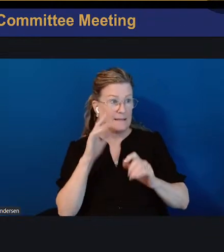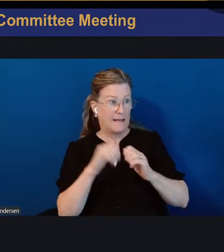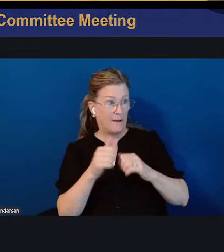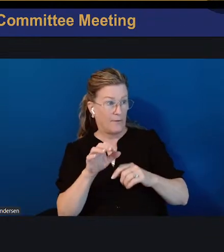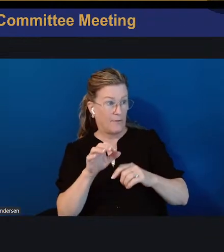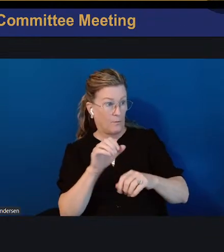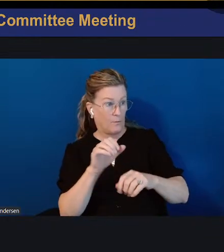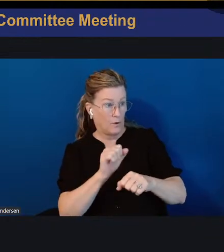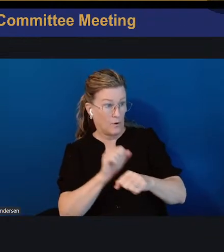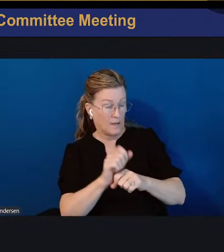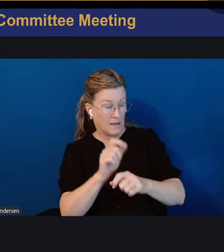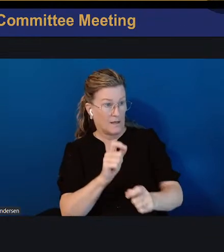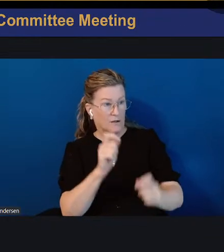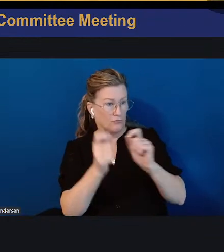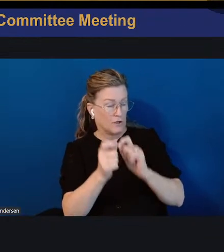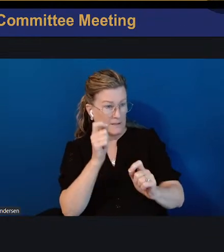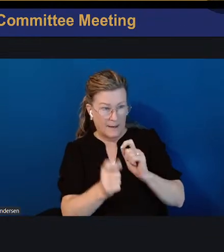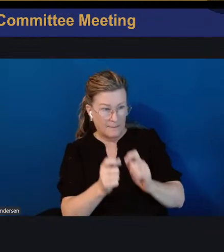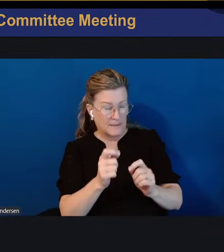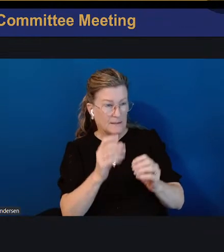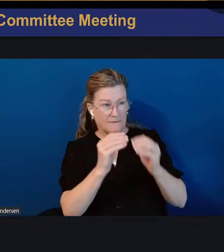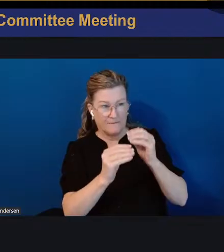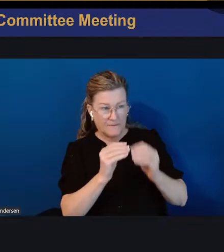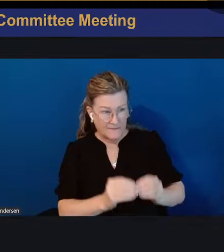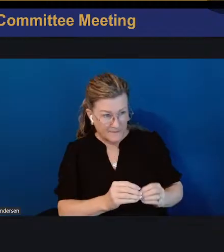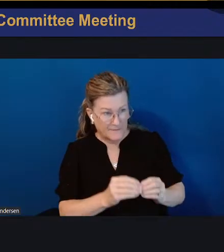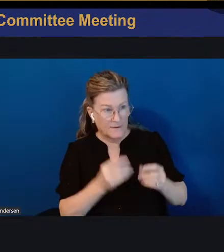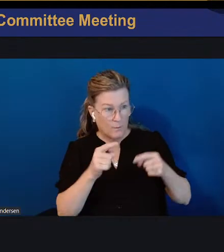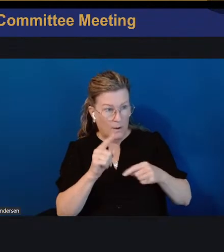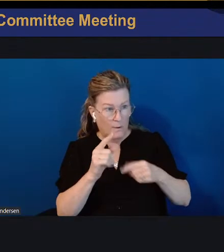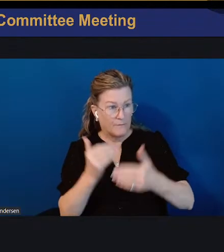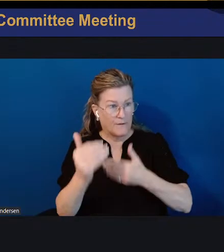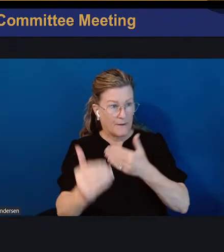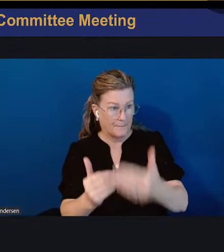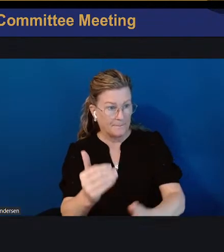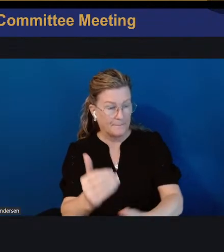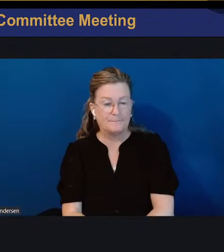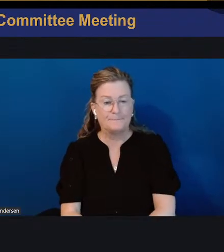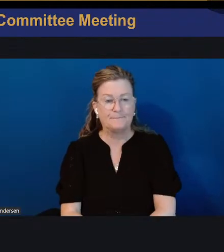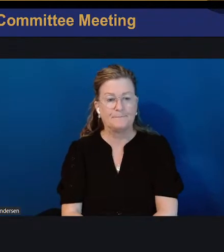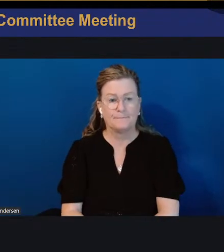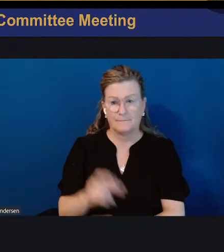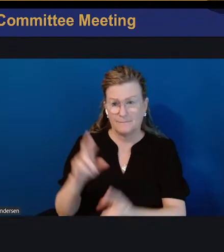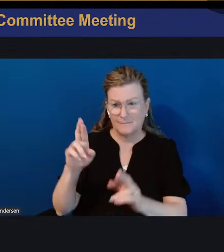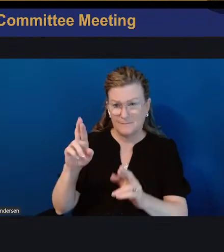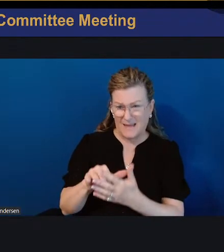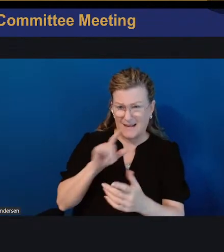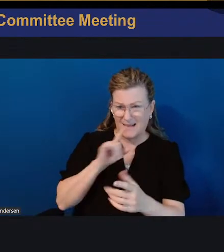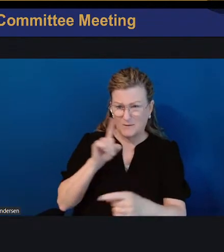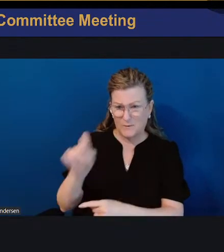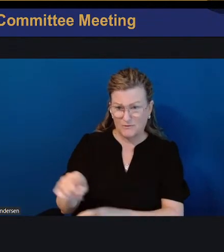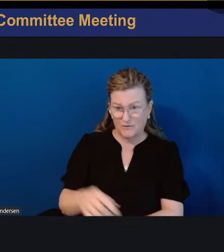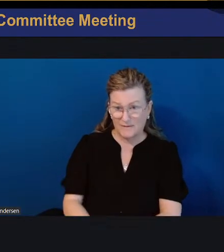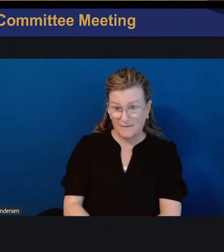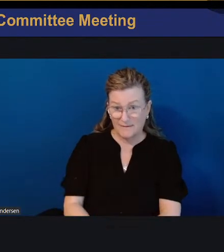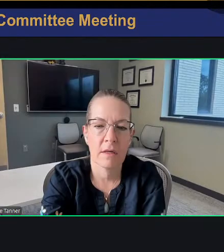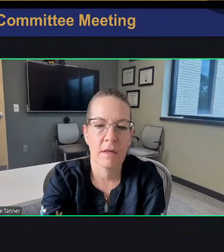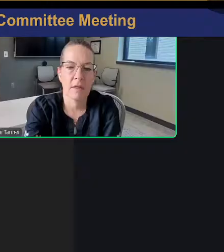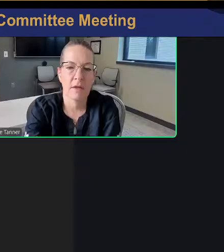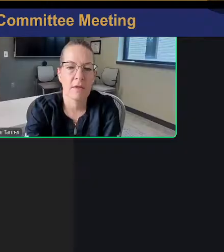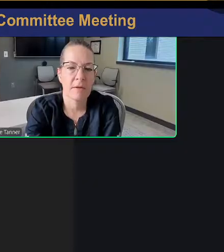or adapting the process and the tool as we move along. I hope that addressed your question.